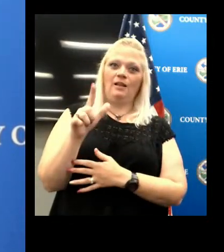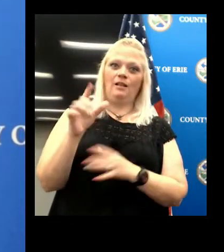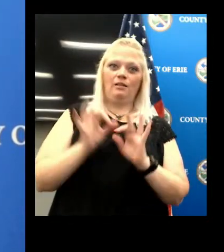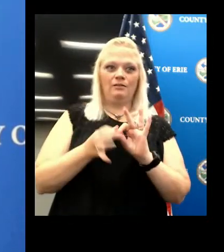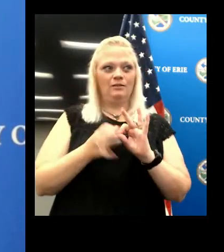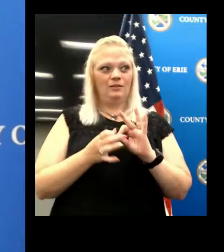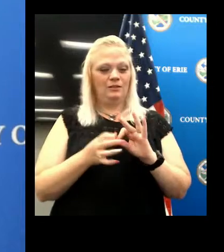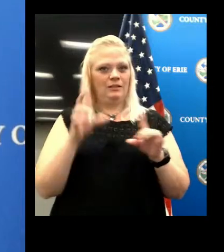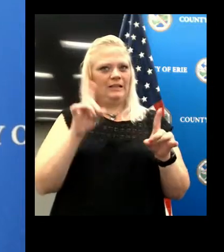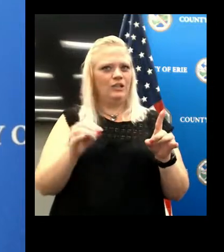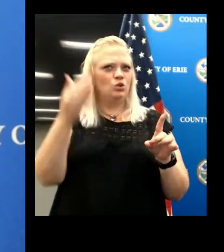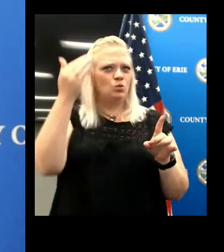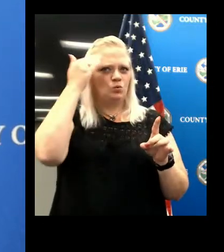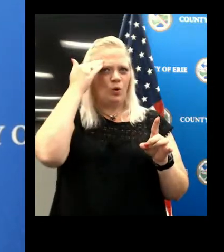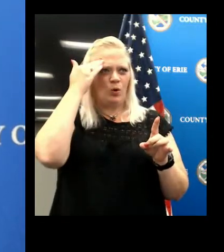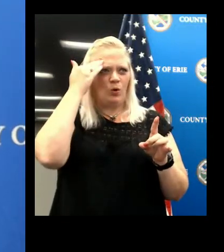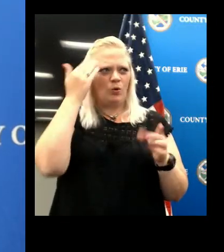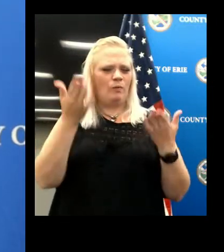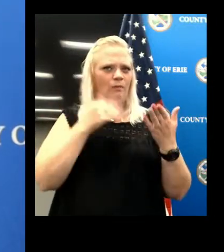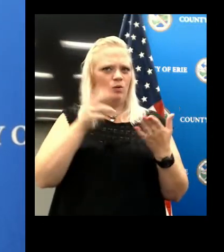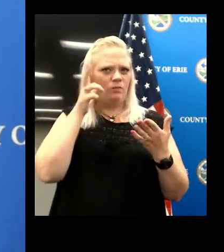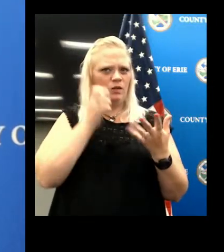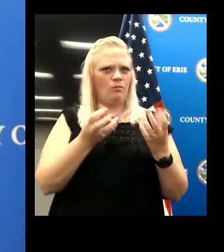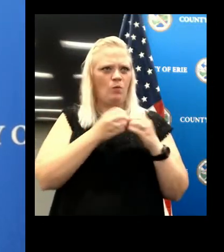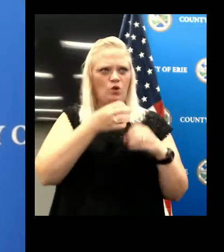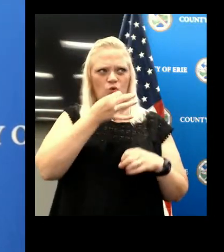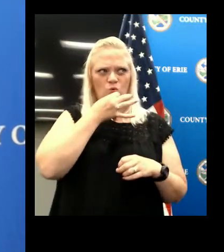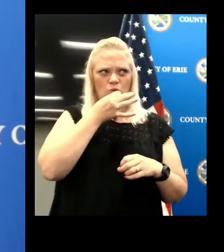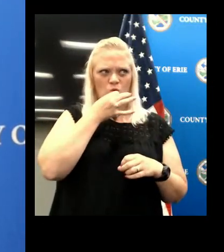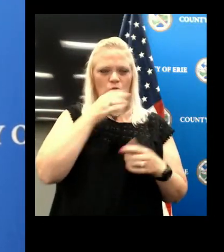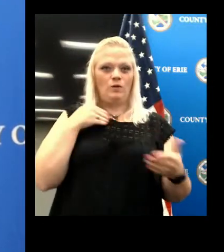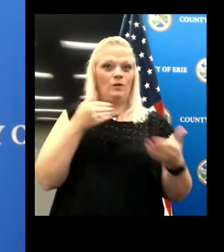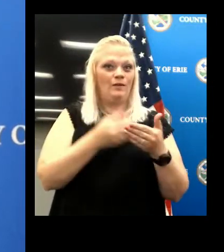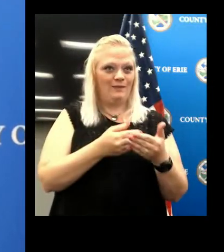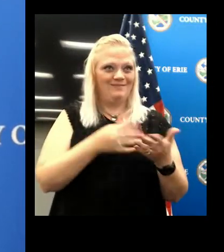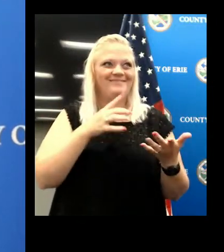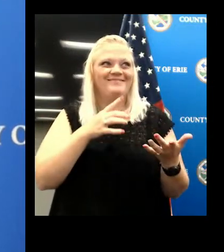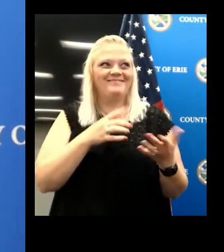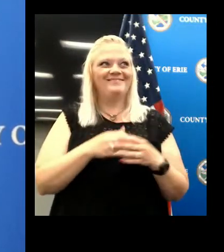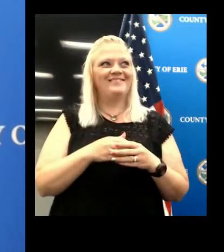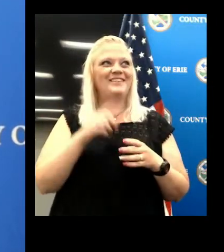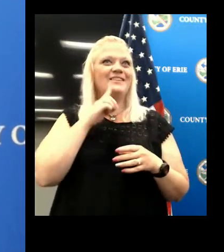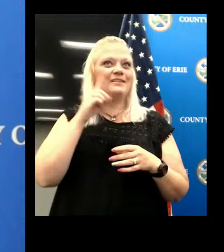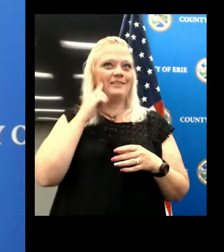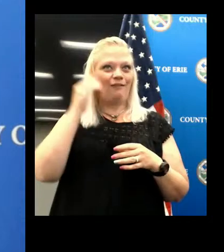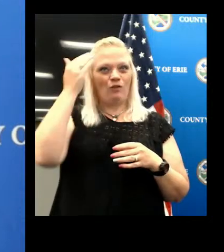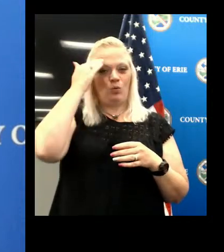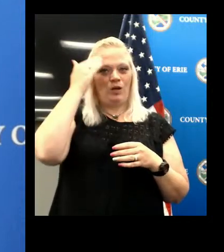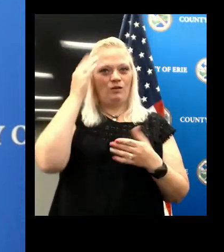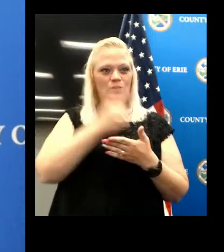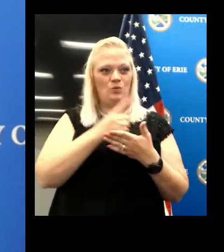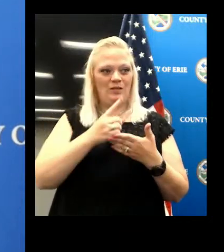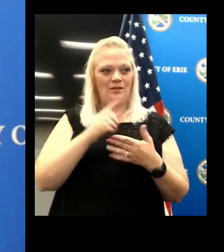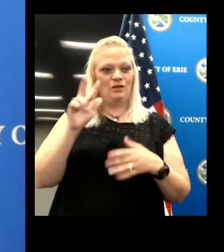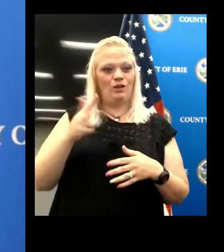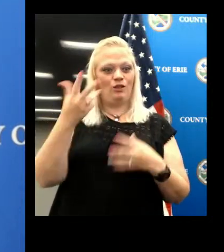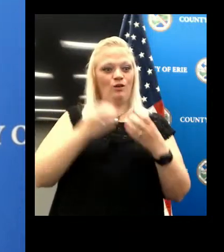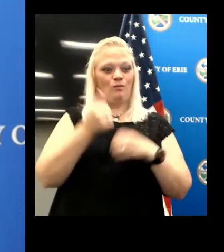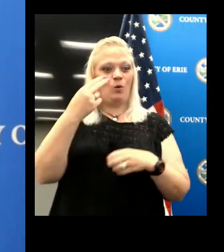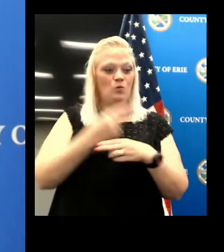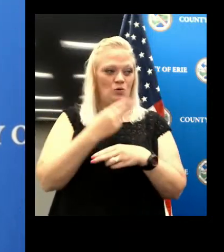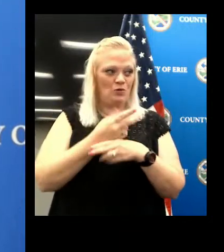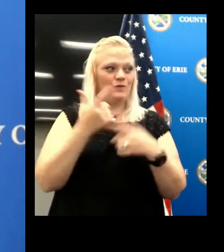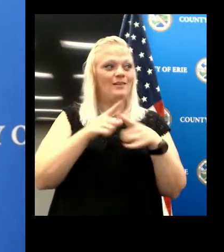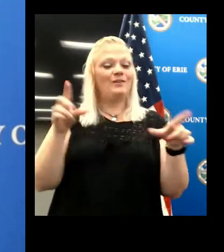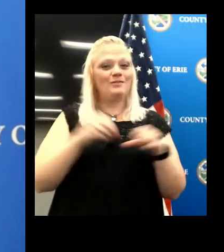Language. Did you know, you'll be hearing about this more soon as we approach Deaf Access Awareness Week, that the third most used language